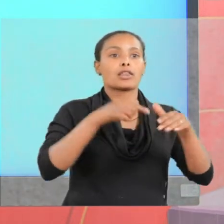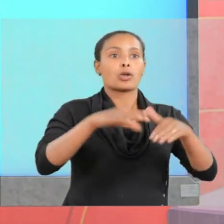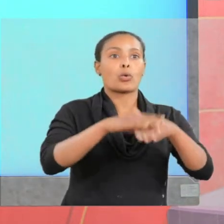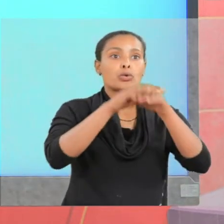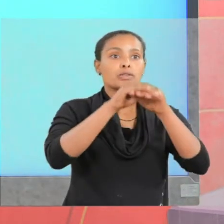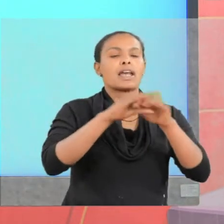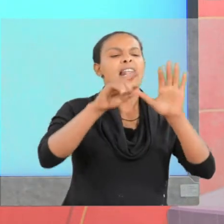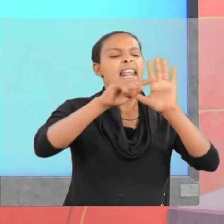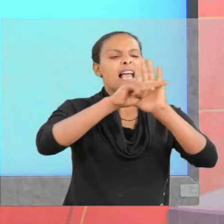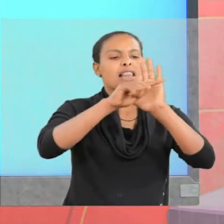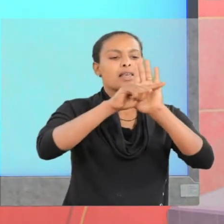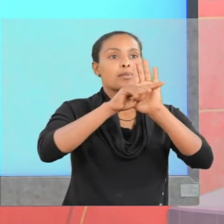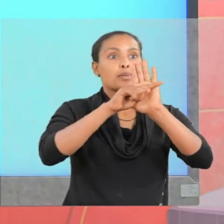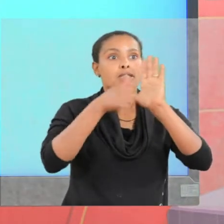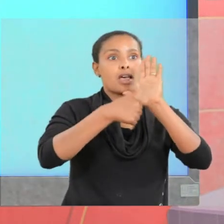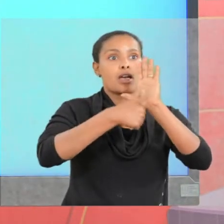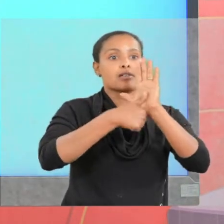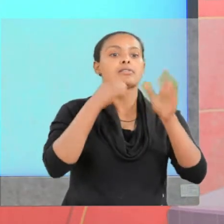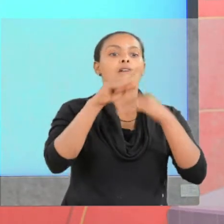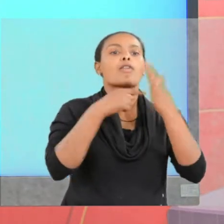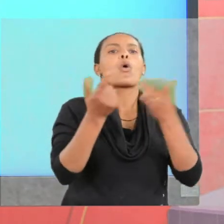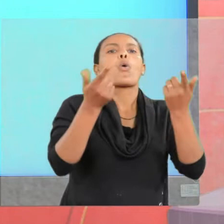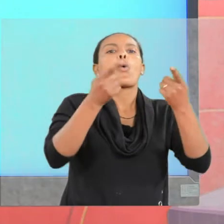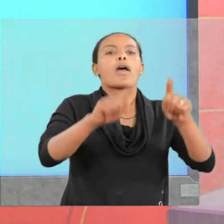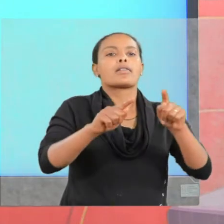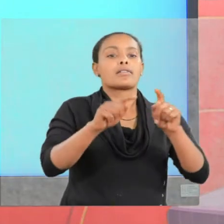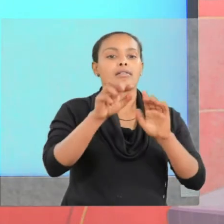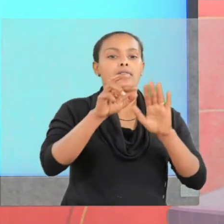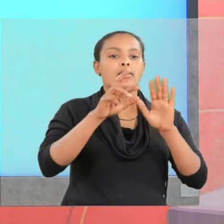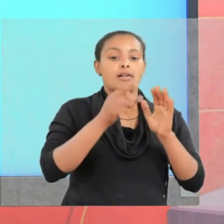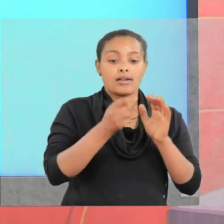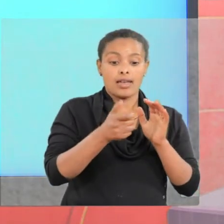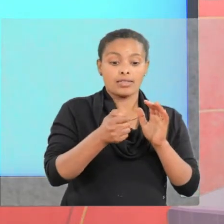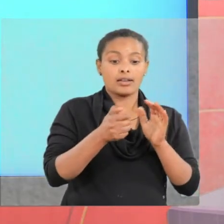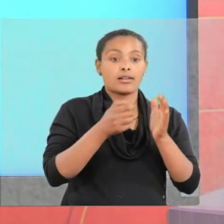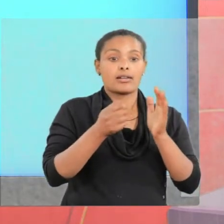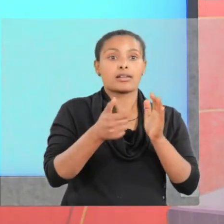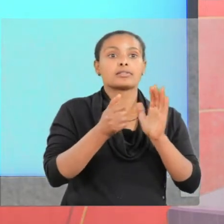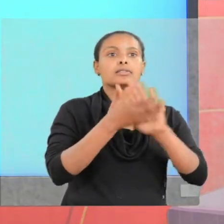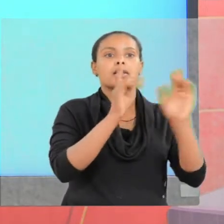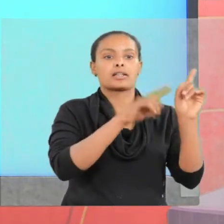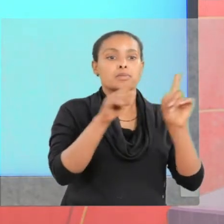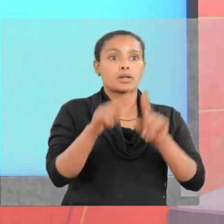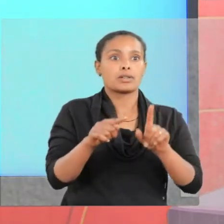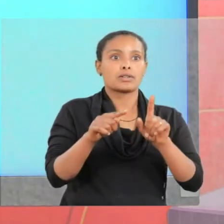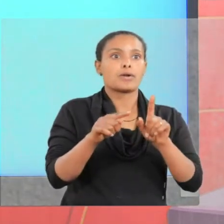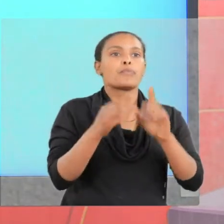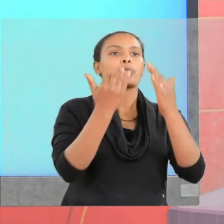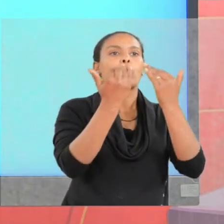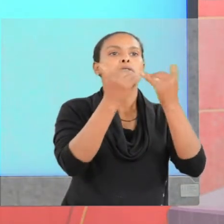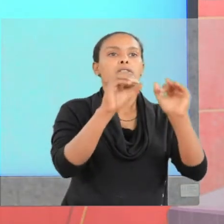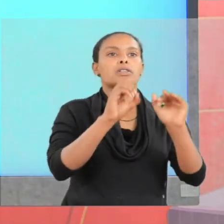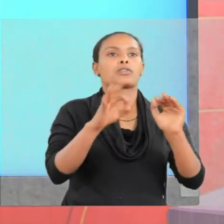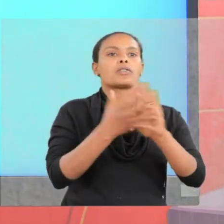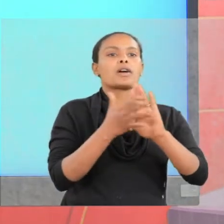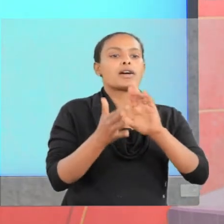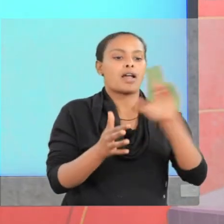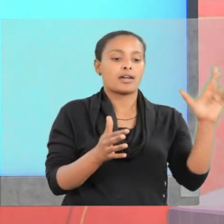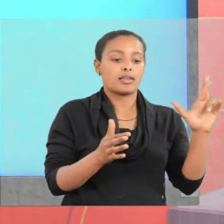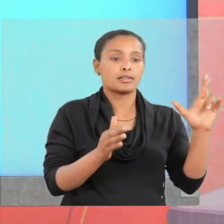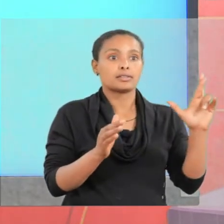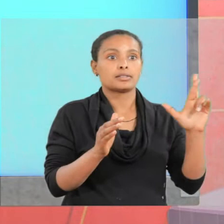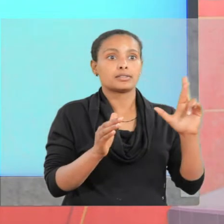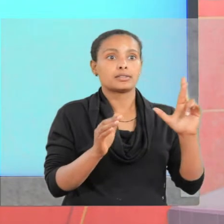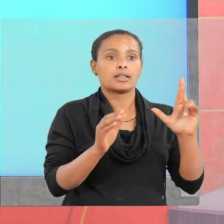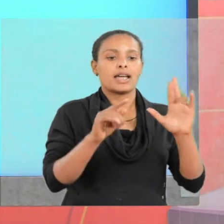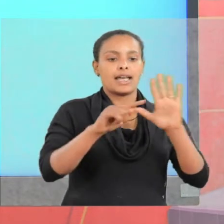sign here. Therefore, when rate is expressed in terms of concentration of a reactant,